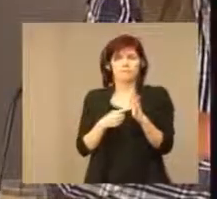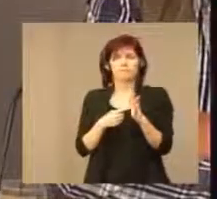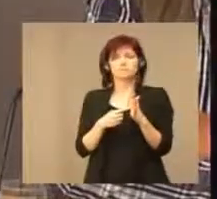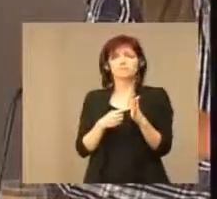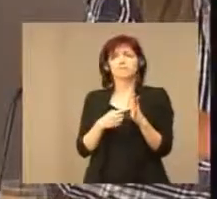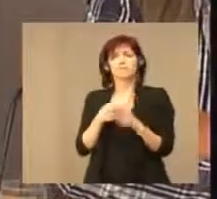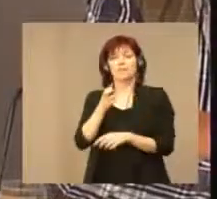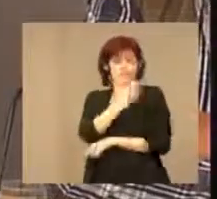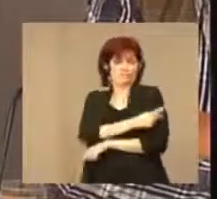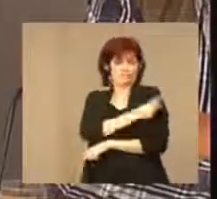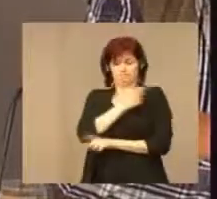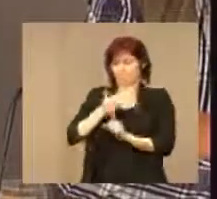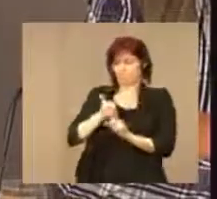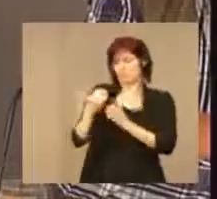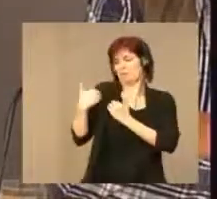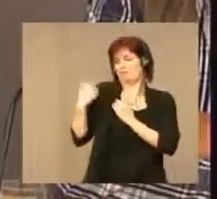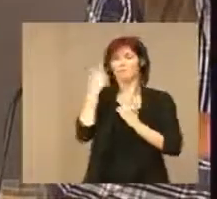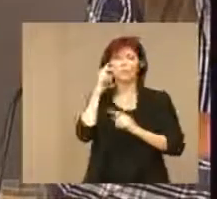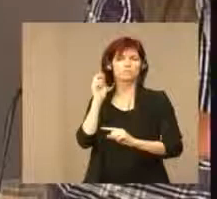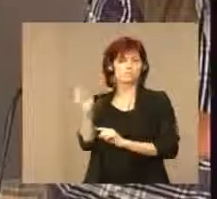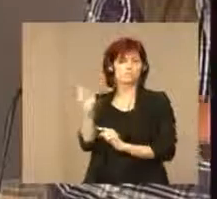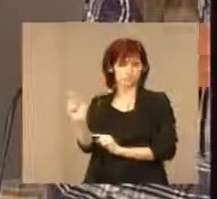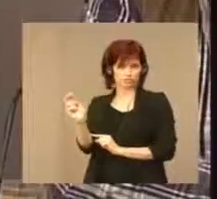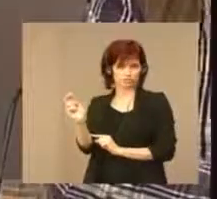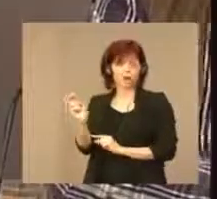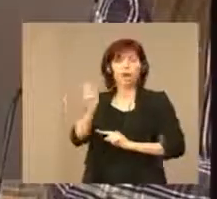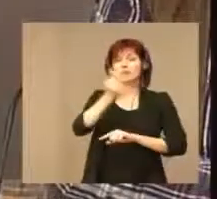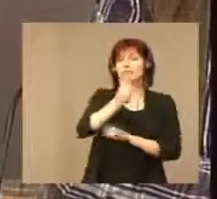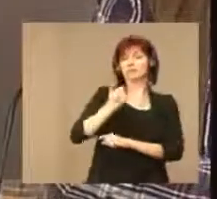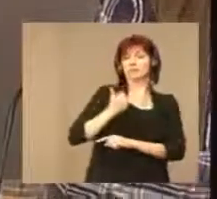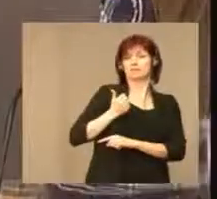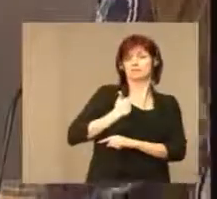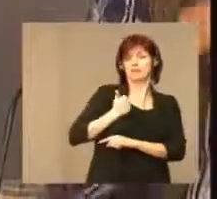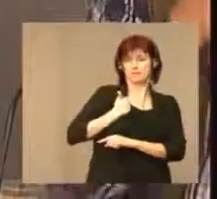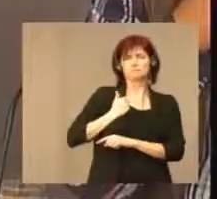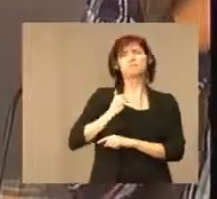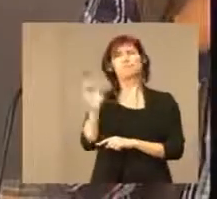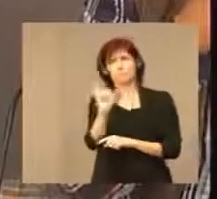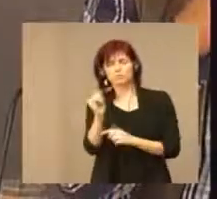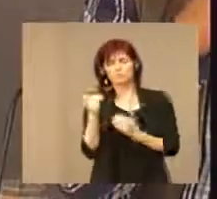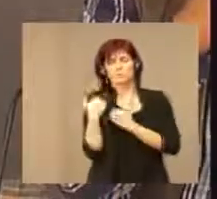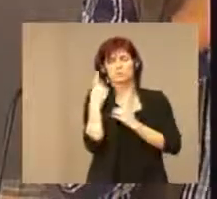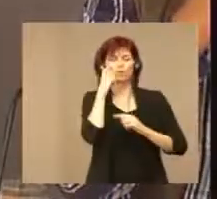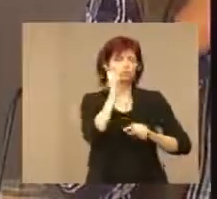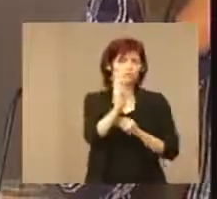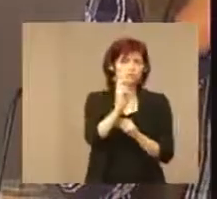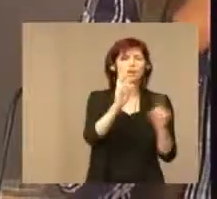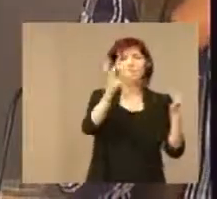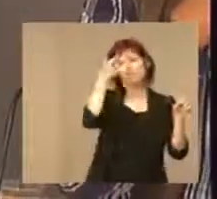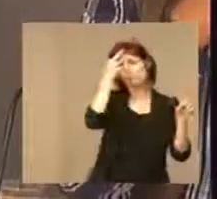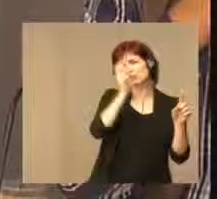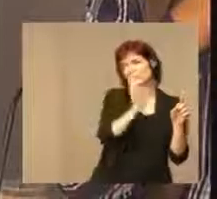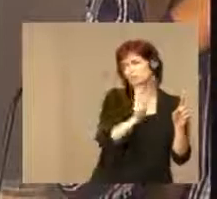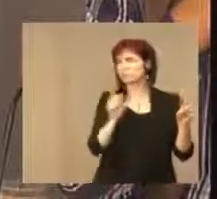provinces regulate transportation, the government of Canada regulates transportation, federal transportation issues.